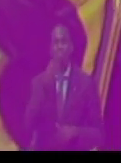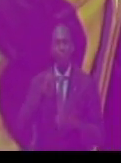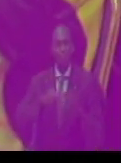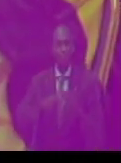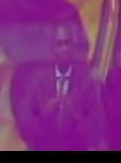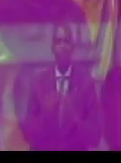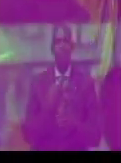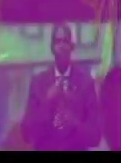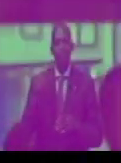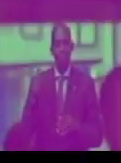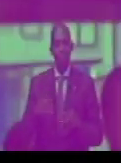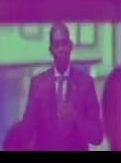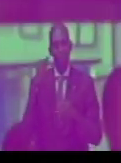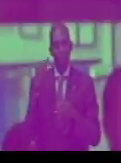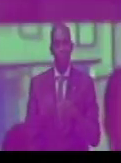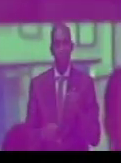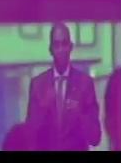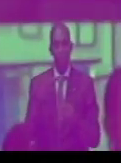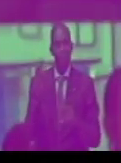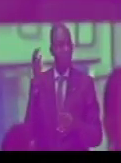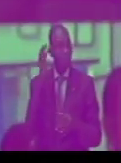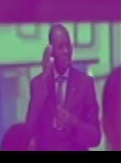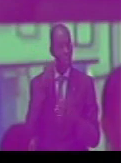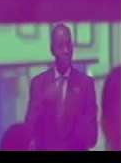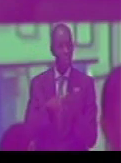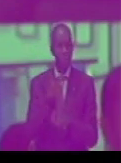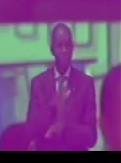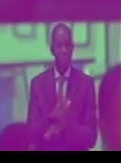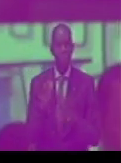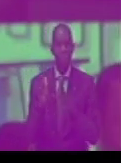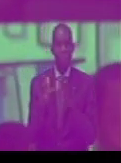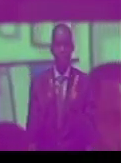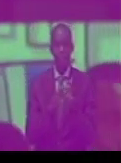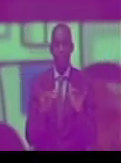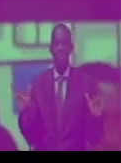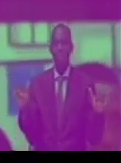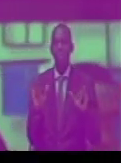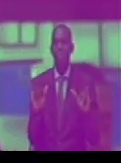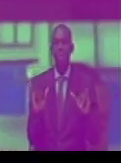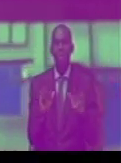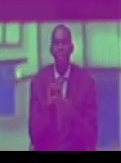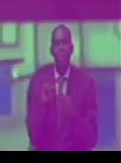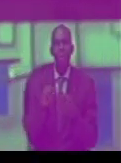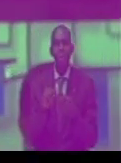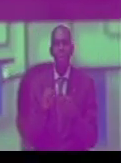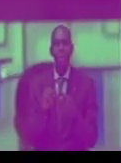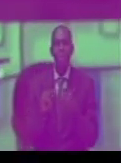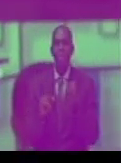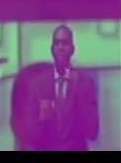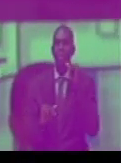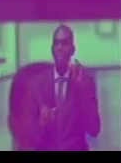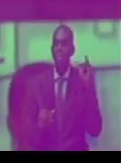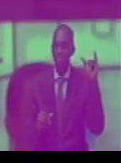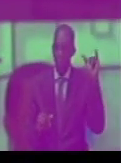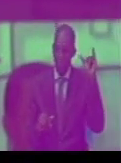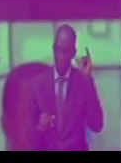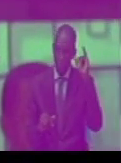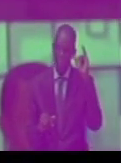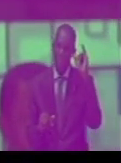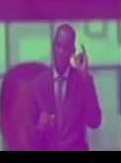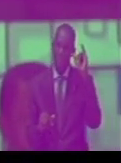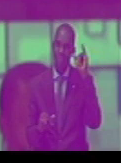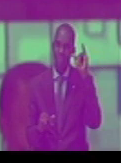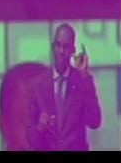amen is the alpha an omega we've heard this evening jesus the same